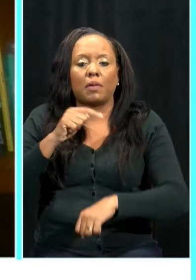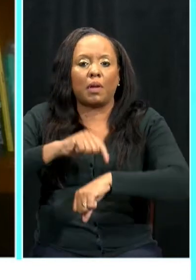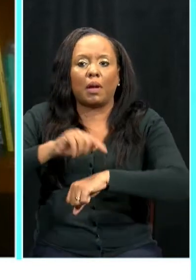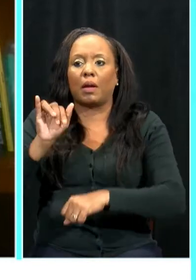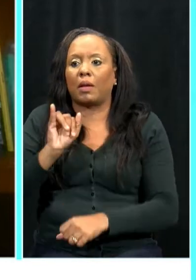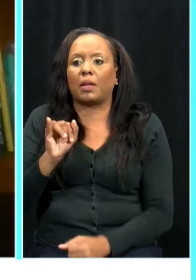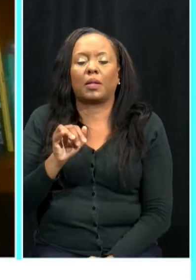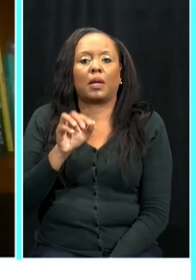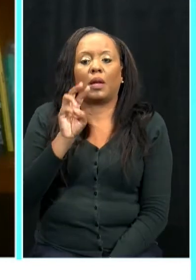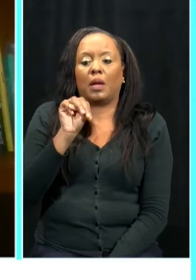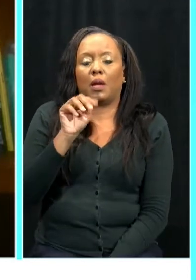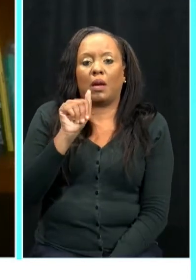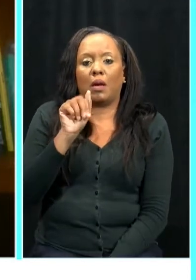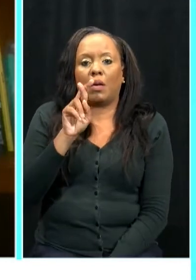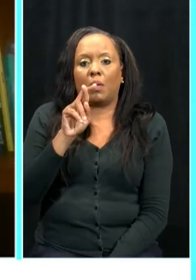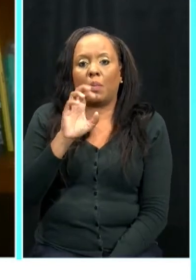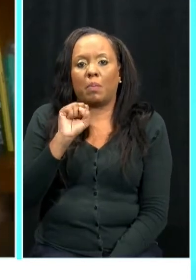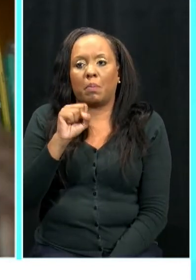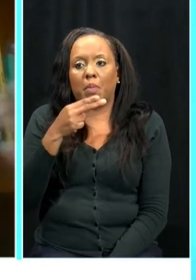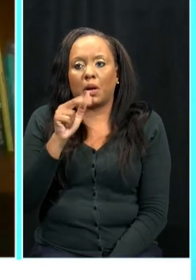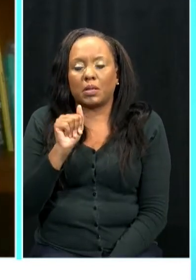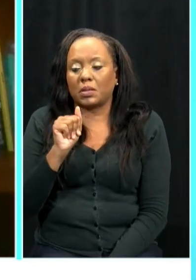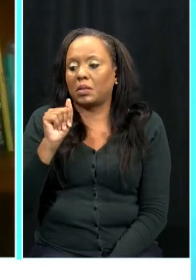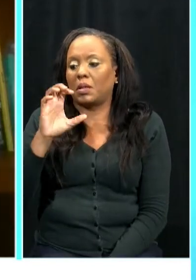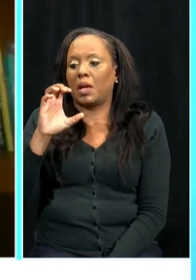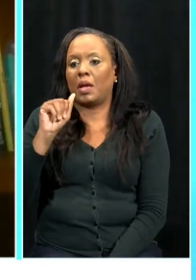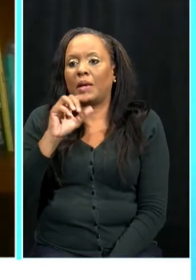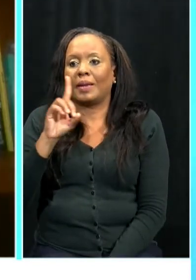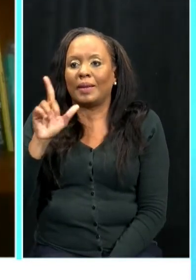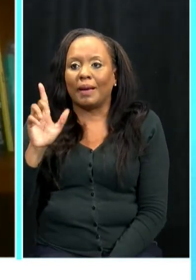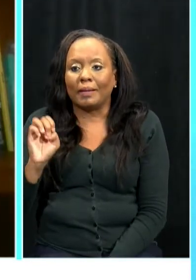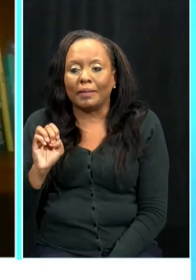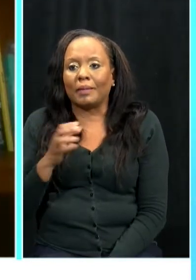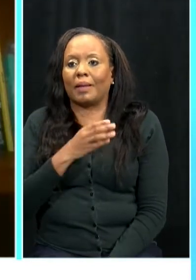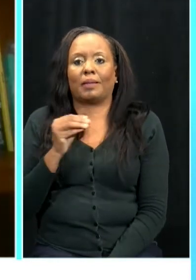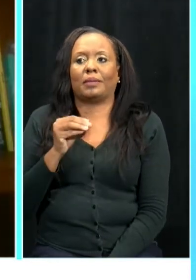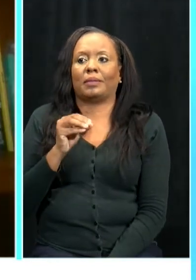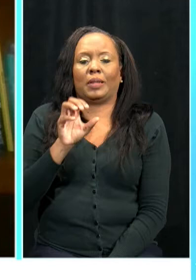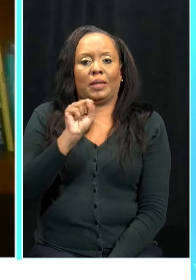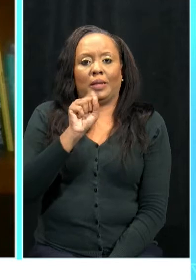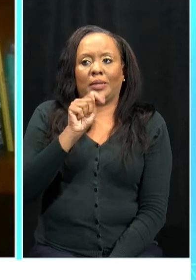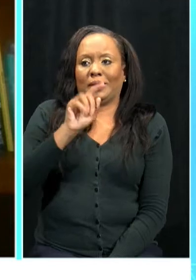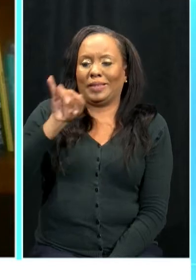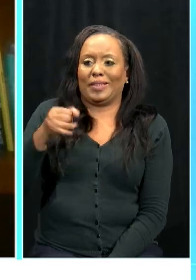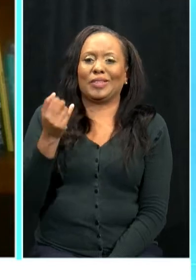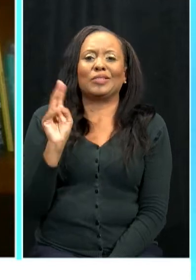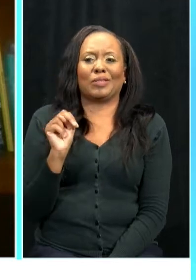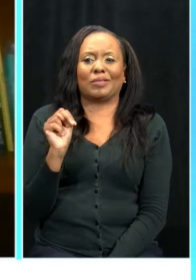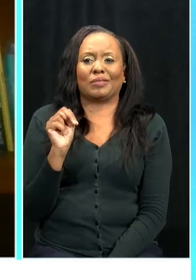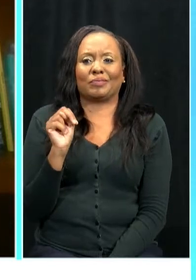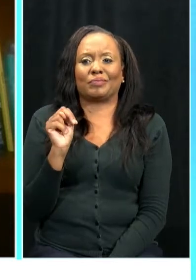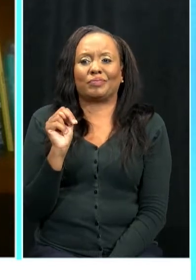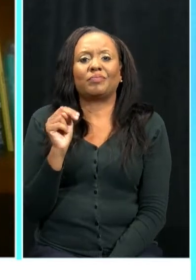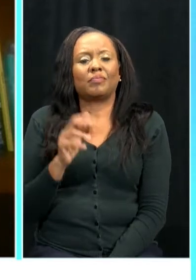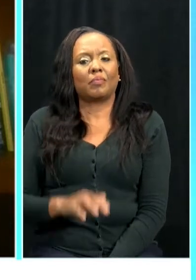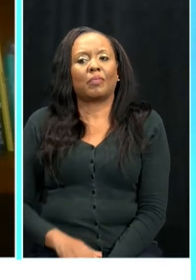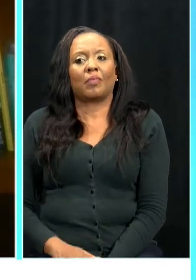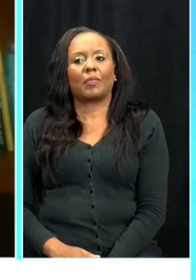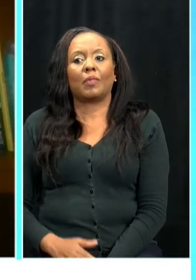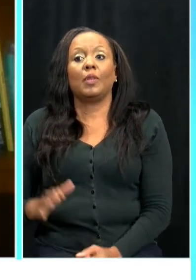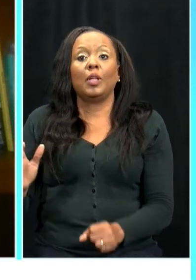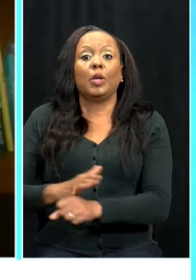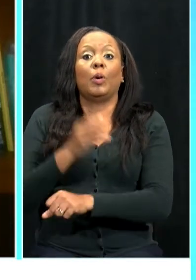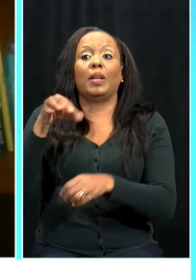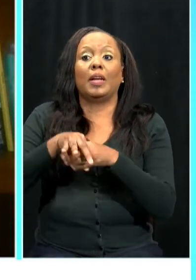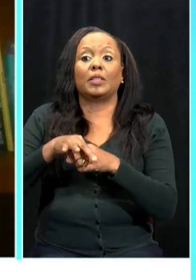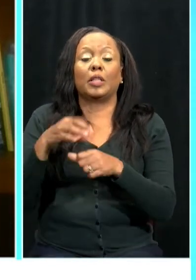St. Lucie, your MP in St. John, and several others. We just won an election 3 years ago, and